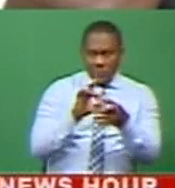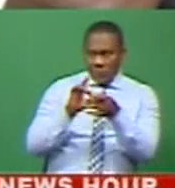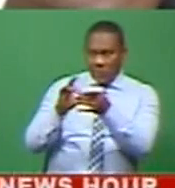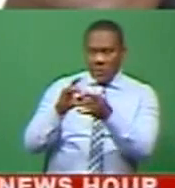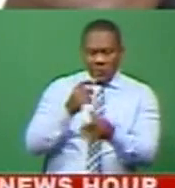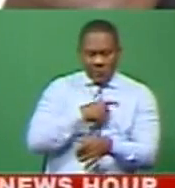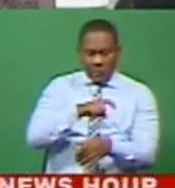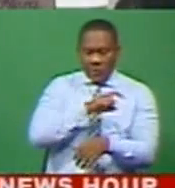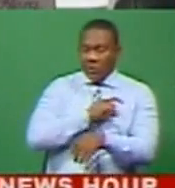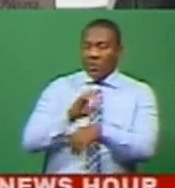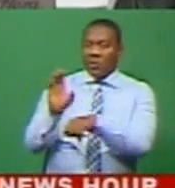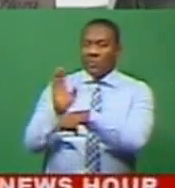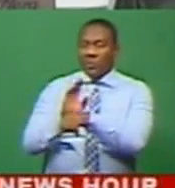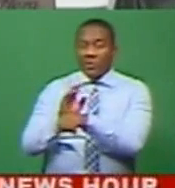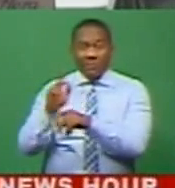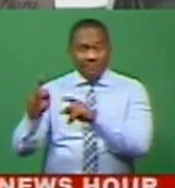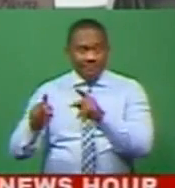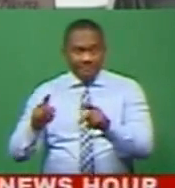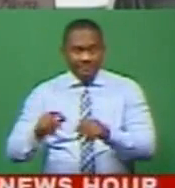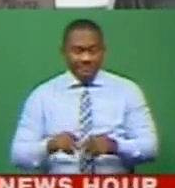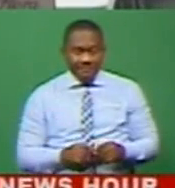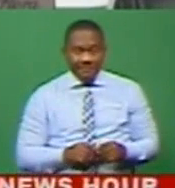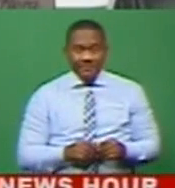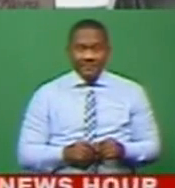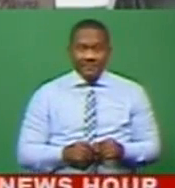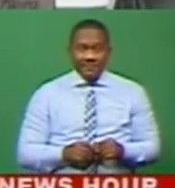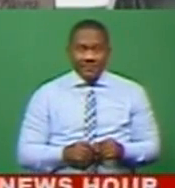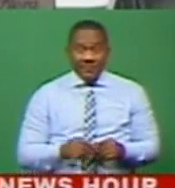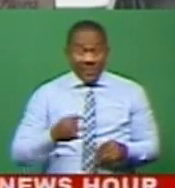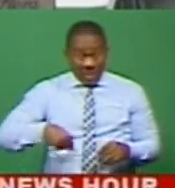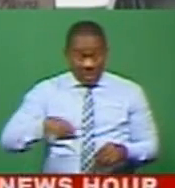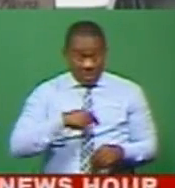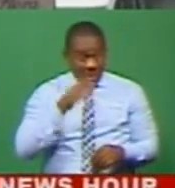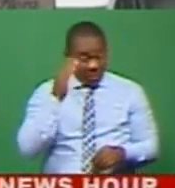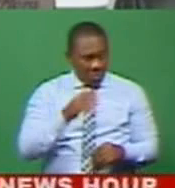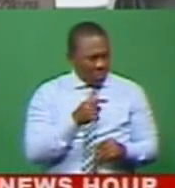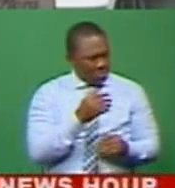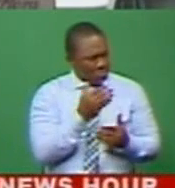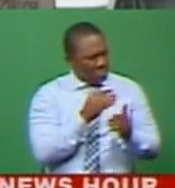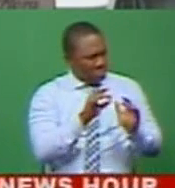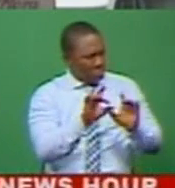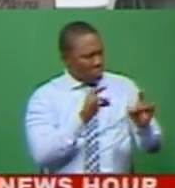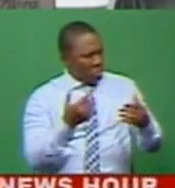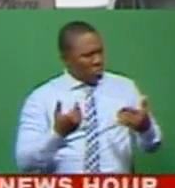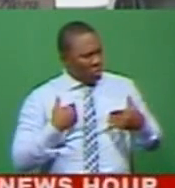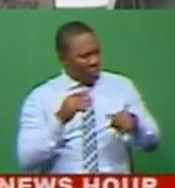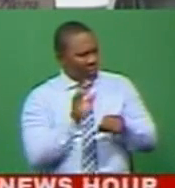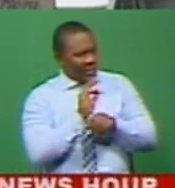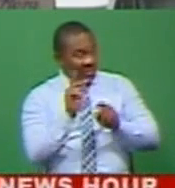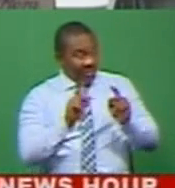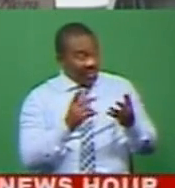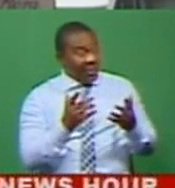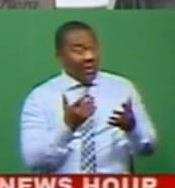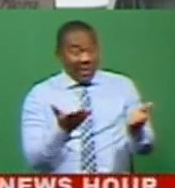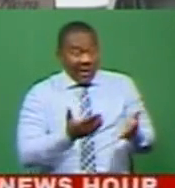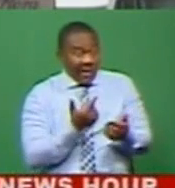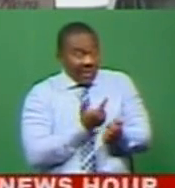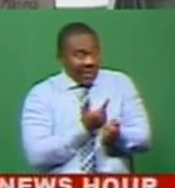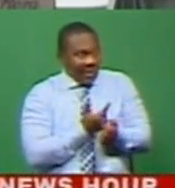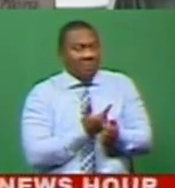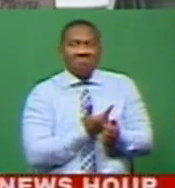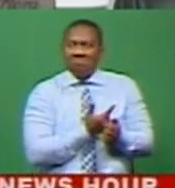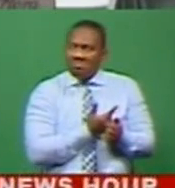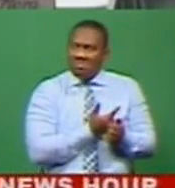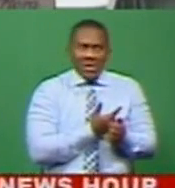their entrepreneurial skills. The other component is that we're going to send a lot of young entrepreneurs from Ghana to attach to